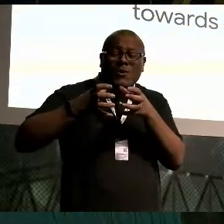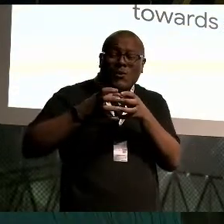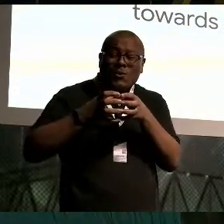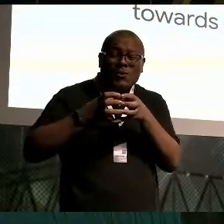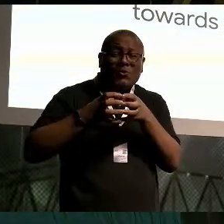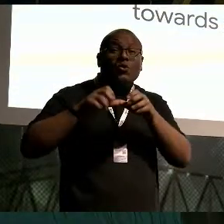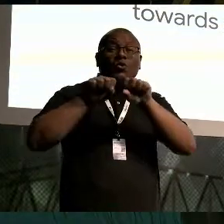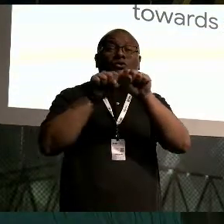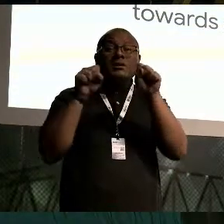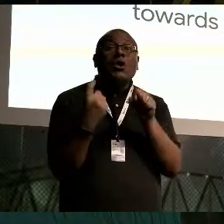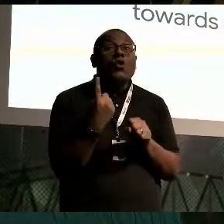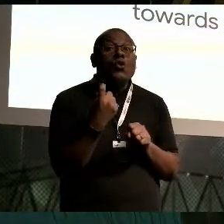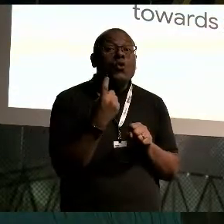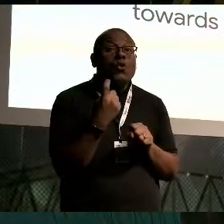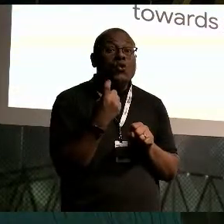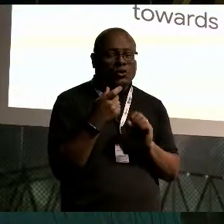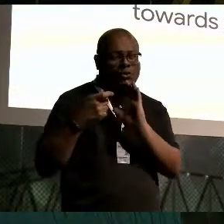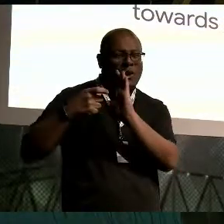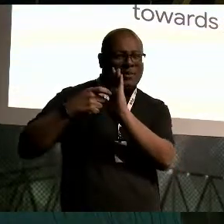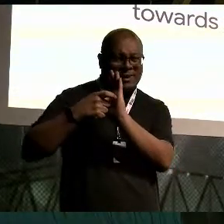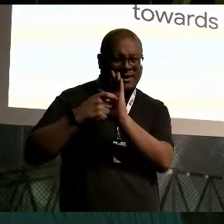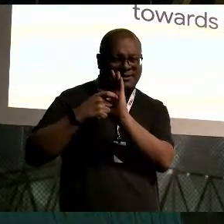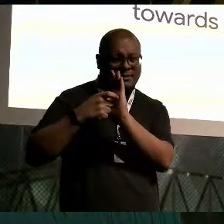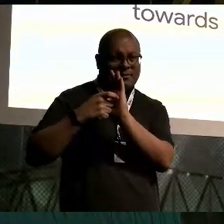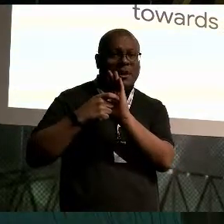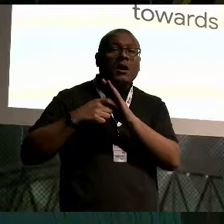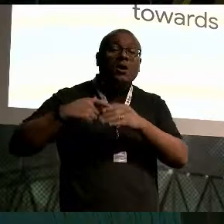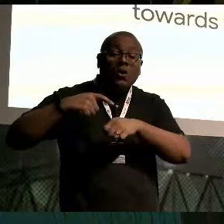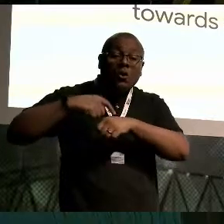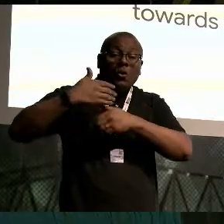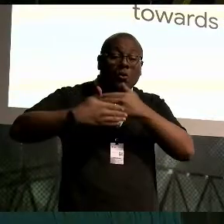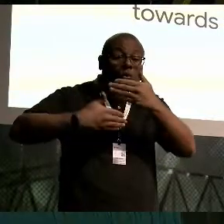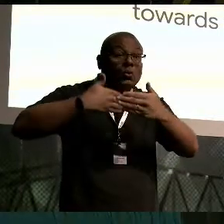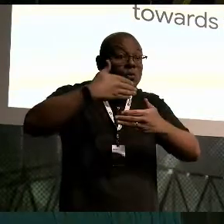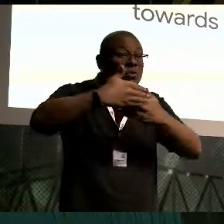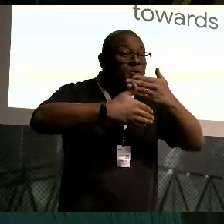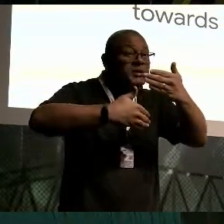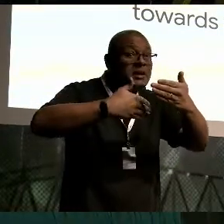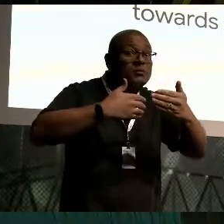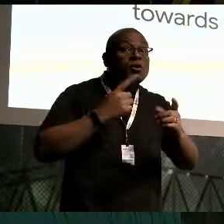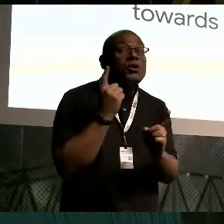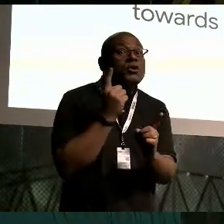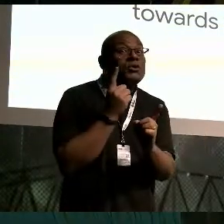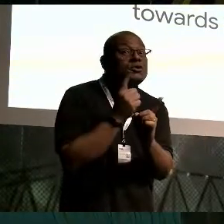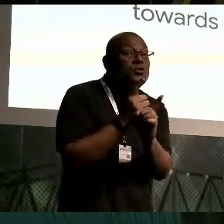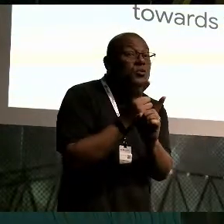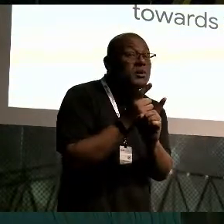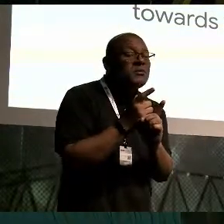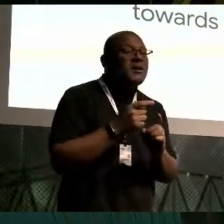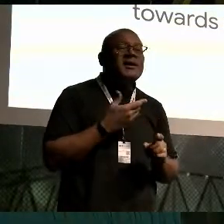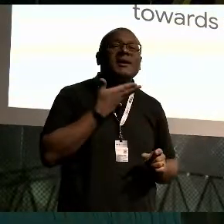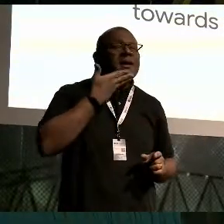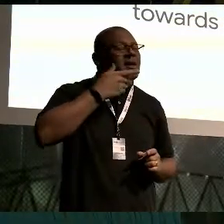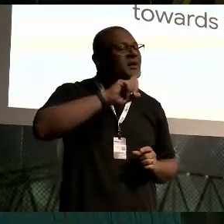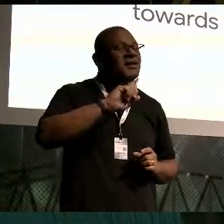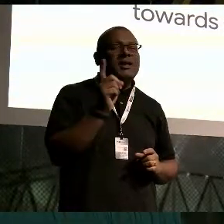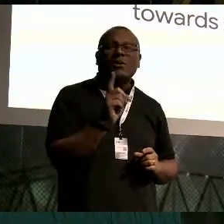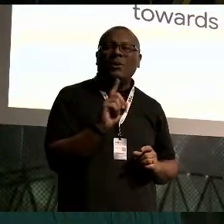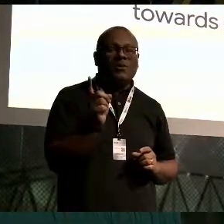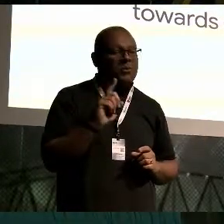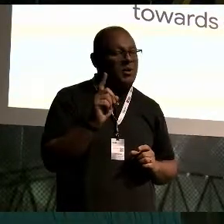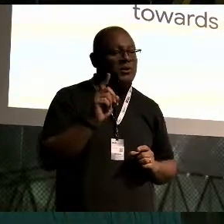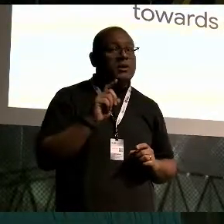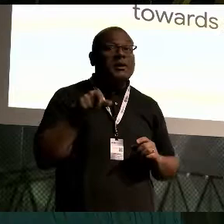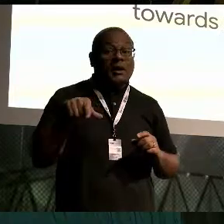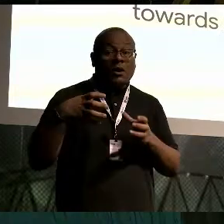monolithic kind of application. Now, over the years, we learned that this is not the best way of organizing our software, and we started breaking